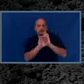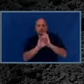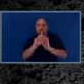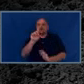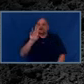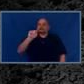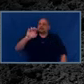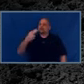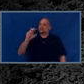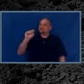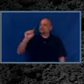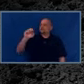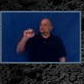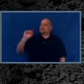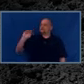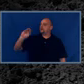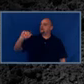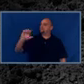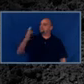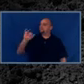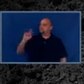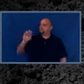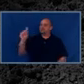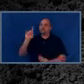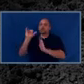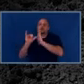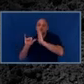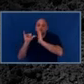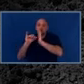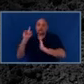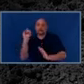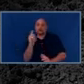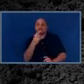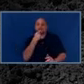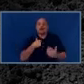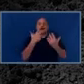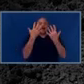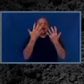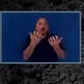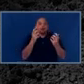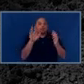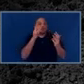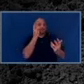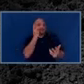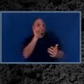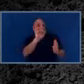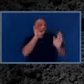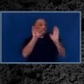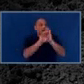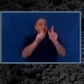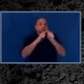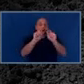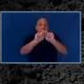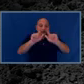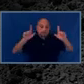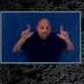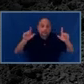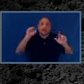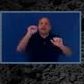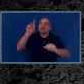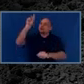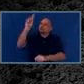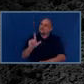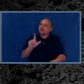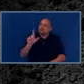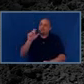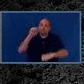YouTube asks, I would love to enhance and look at these photos once they arrive. Is there a website to download the raw photos as soon as